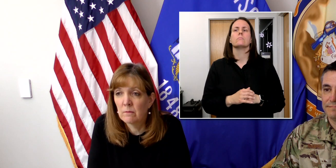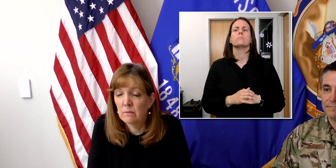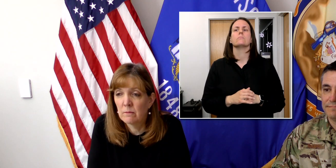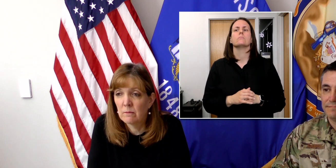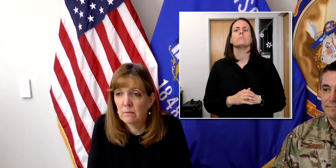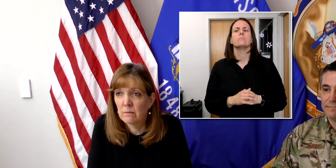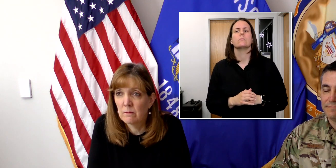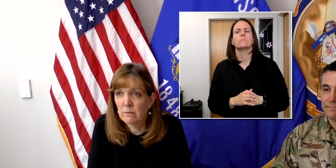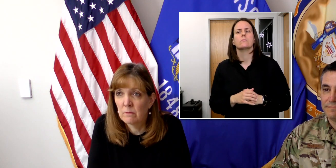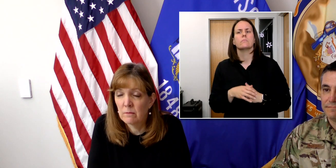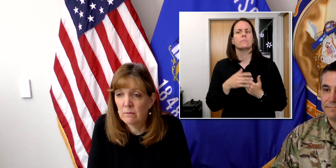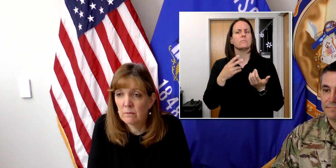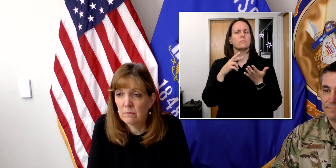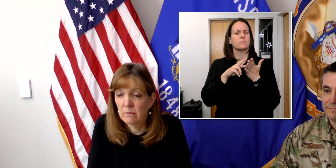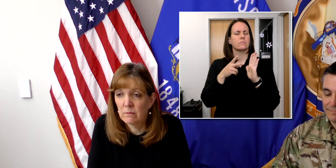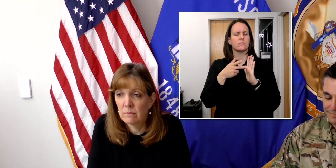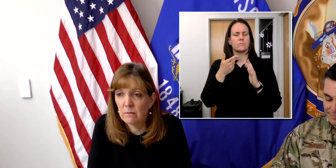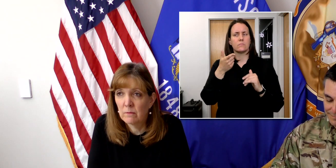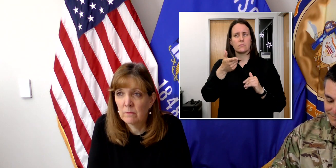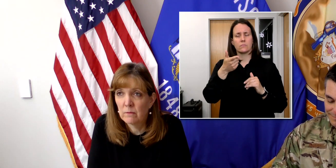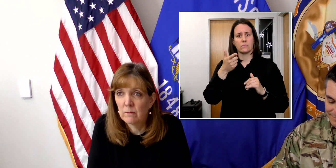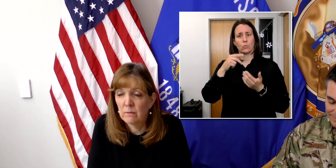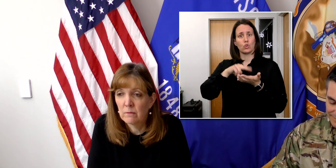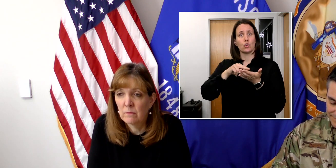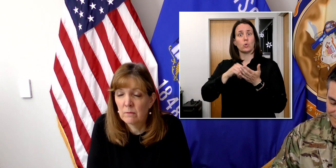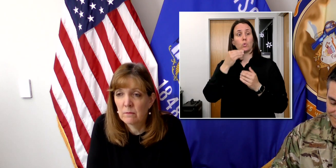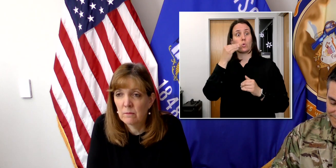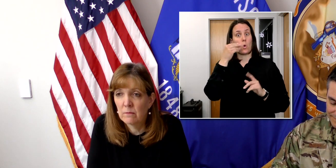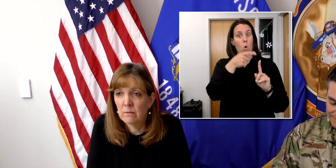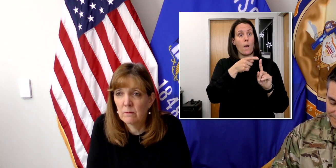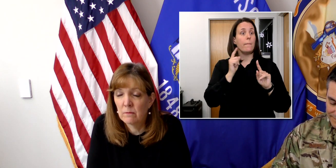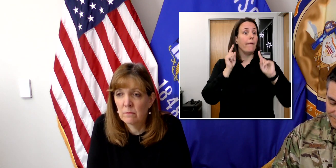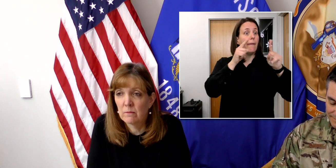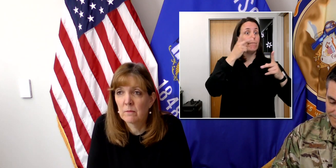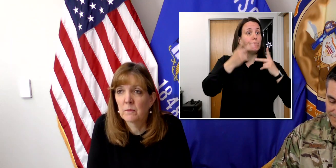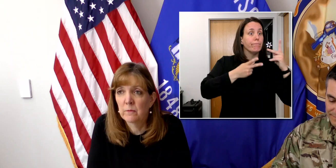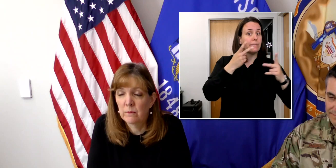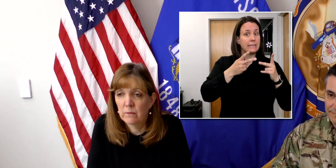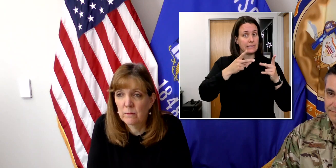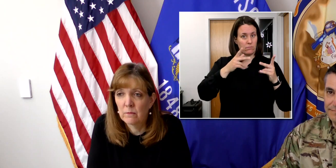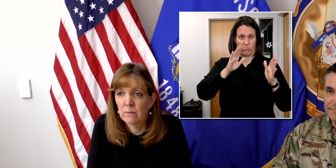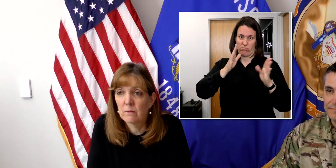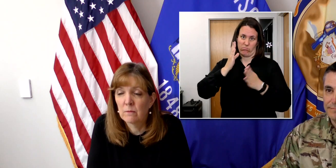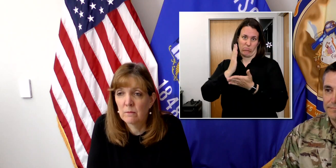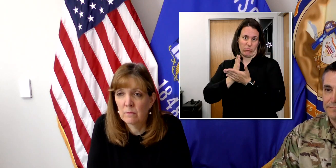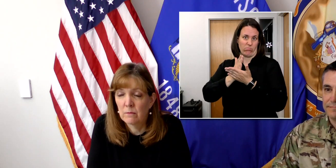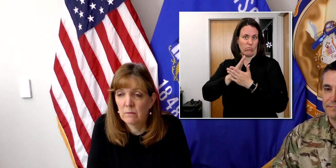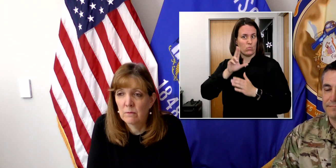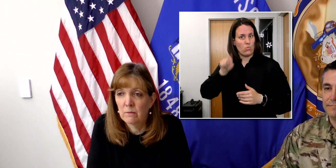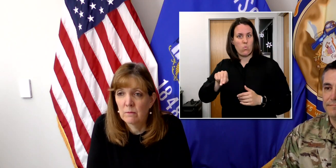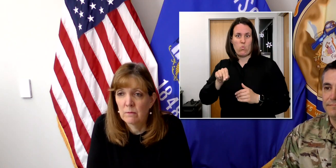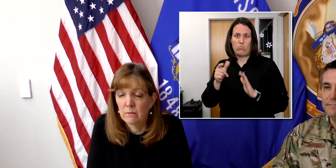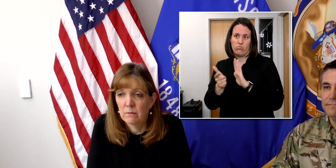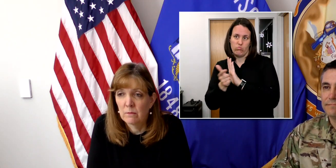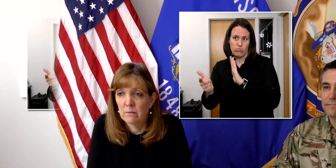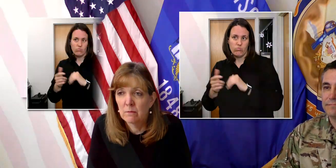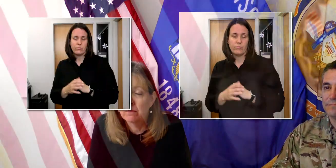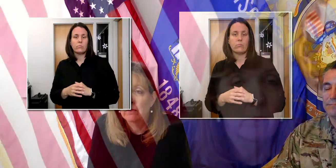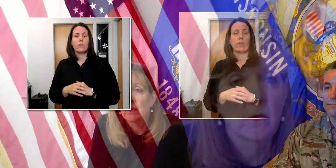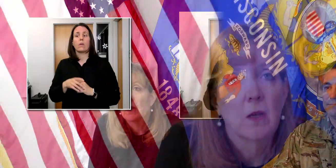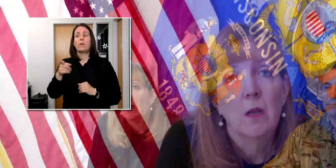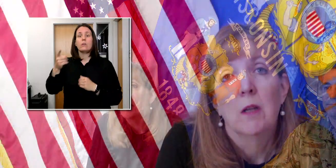you are defining as unnecessary visits? Because you have this through getting a vaccine, and does that include hospice